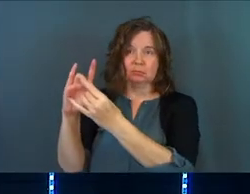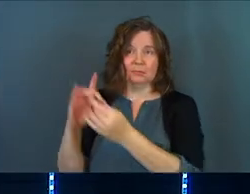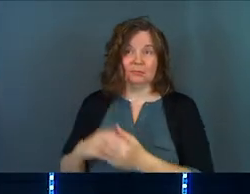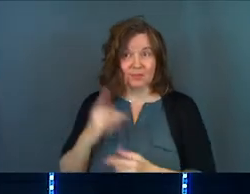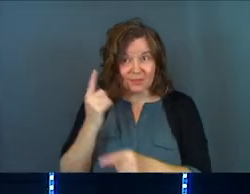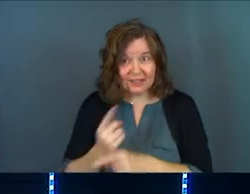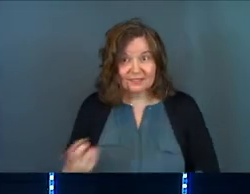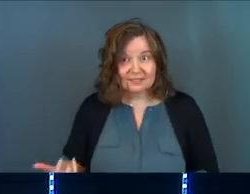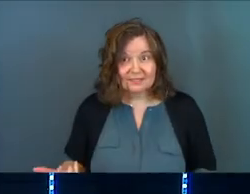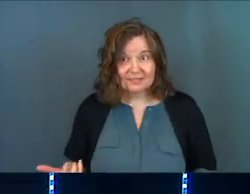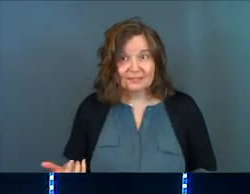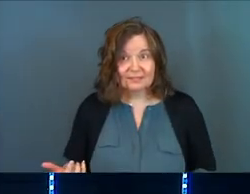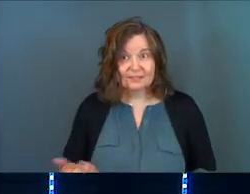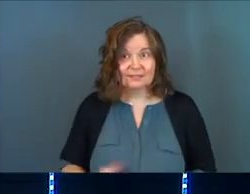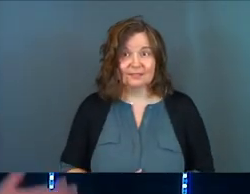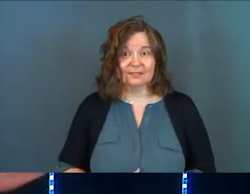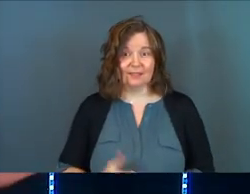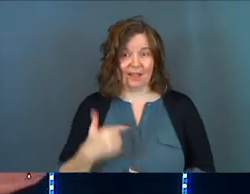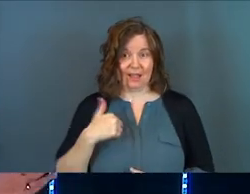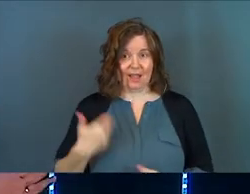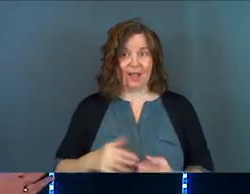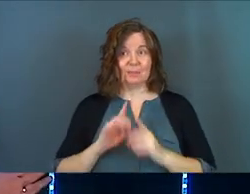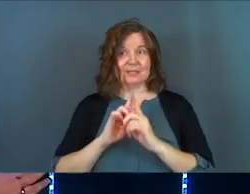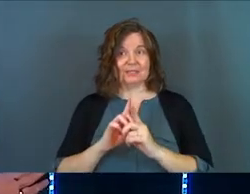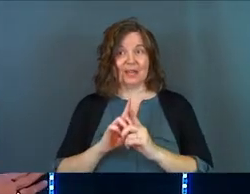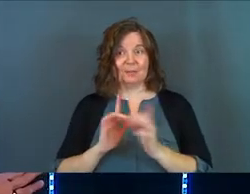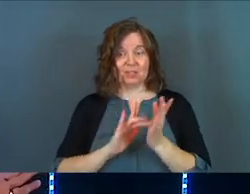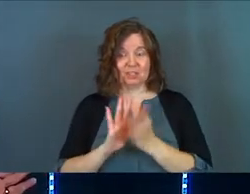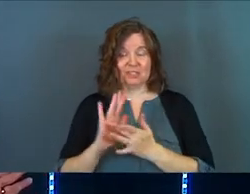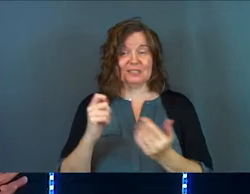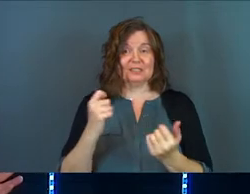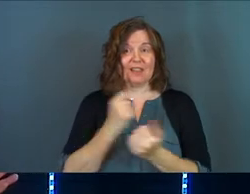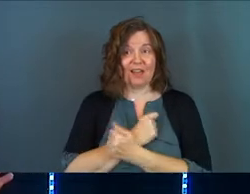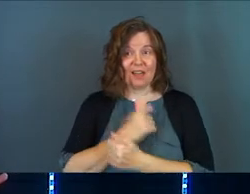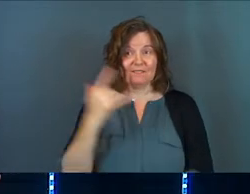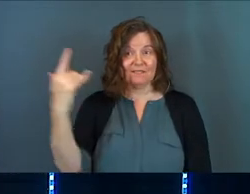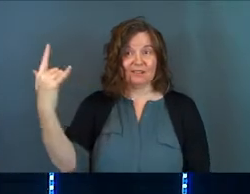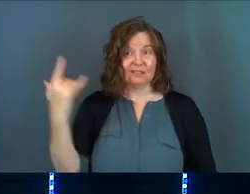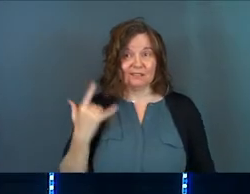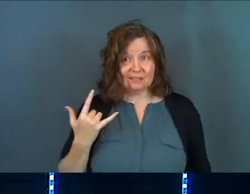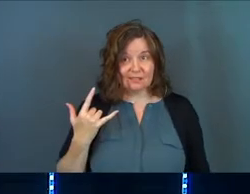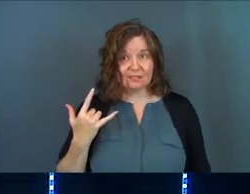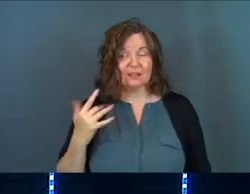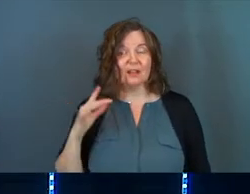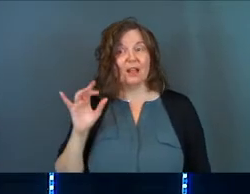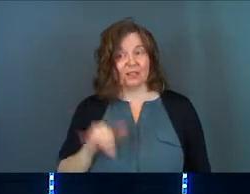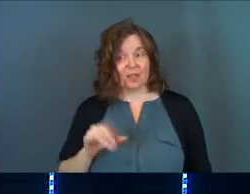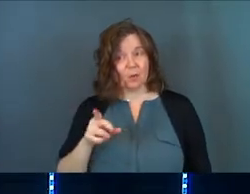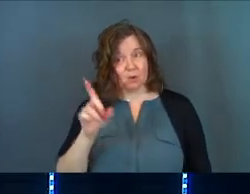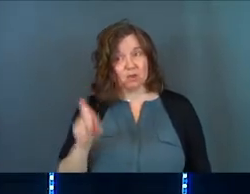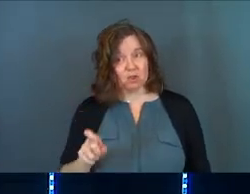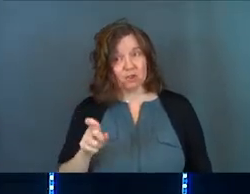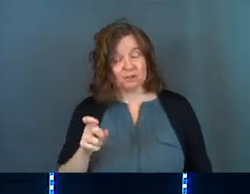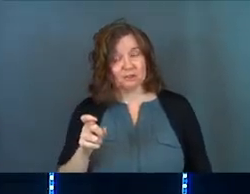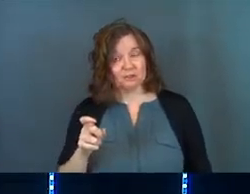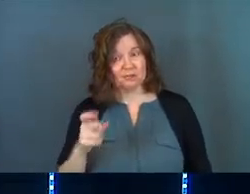Right? I'm the disciple Jesus loved. That's where you should land.